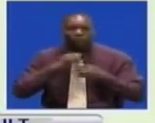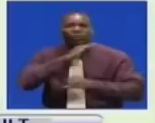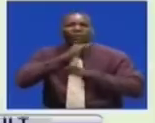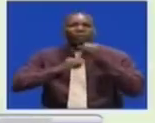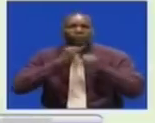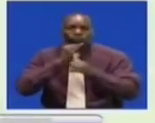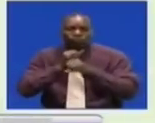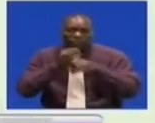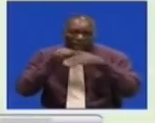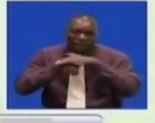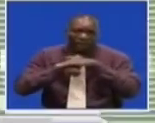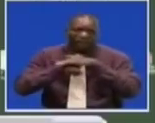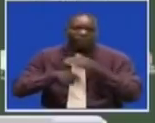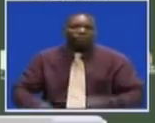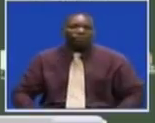gateways.